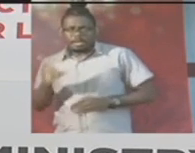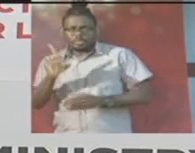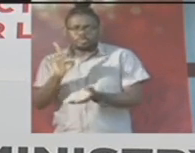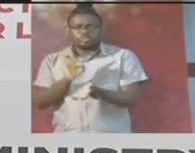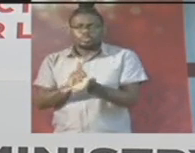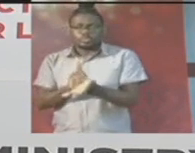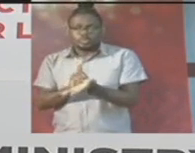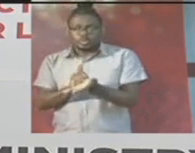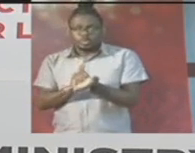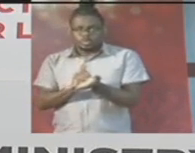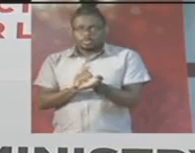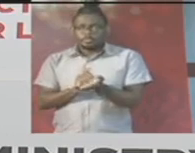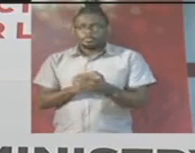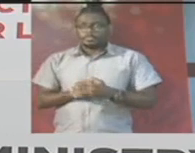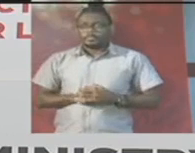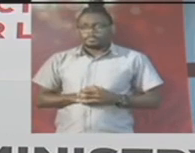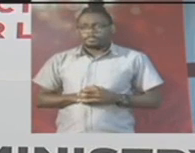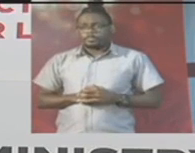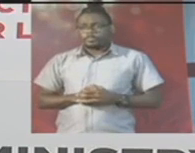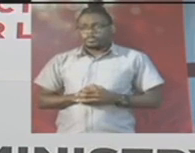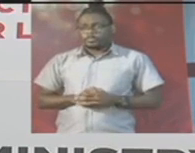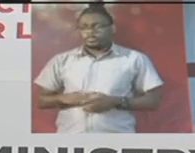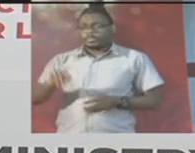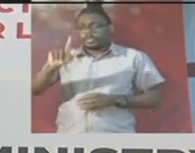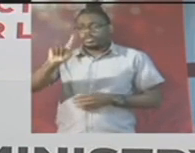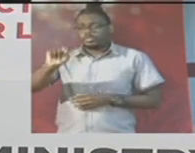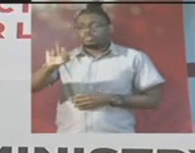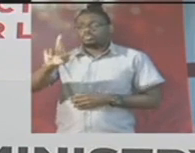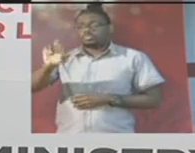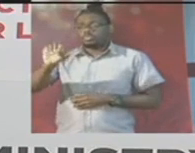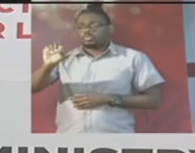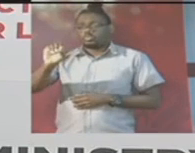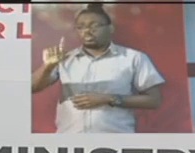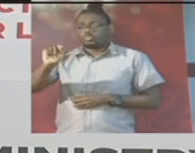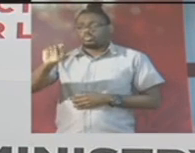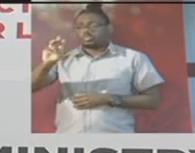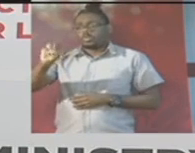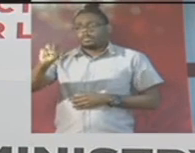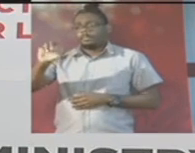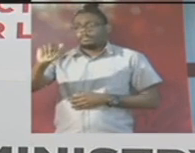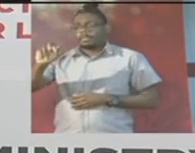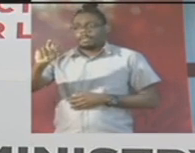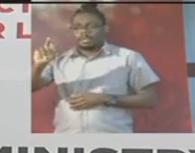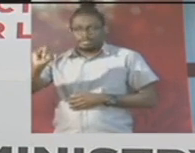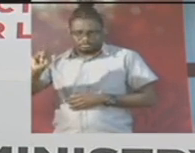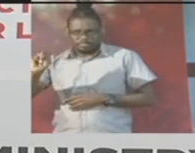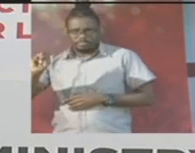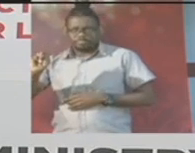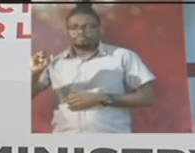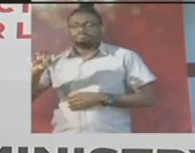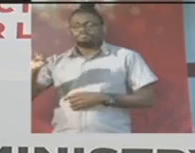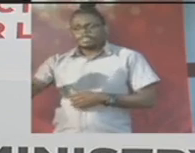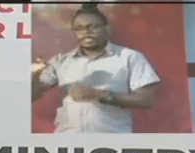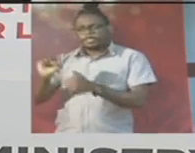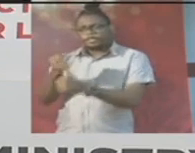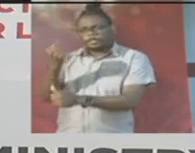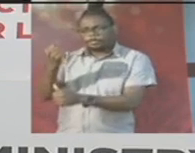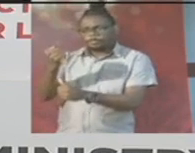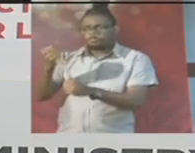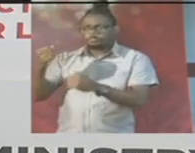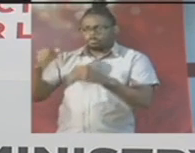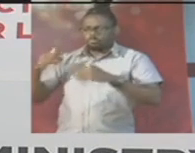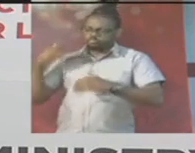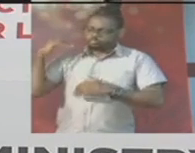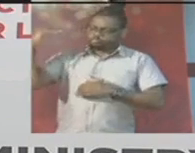National Clinical Coordinator. I am Al Alexander, Senior Corporate Communications Officer at the Ministry of